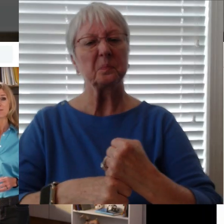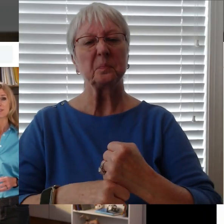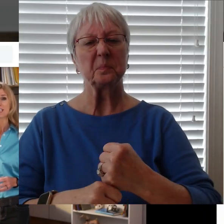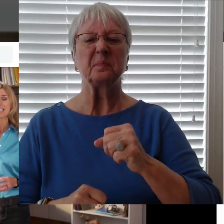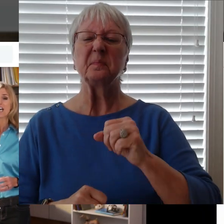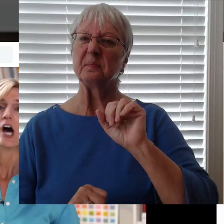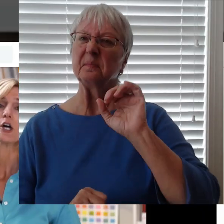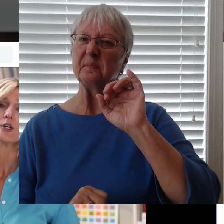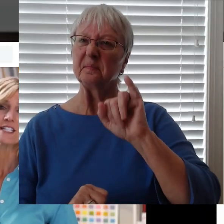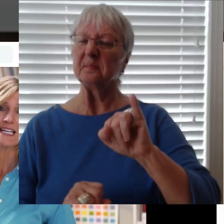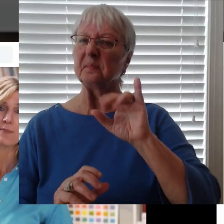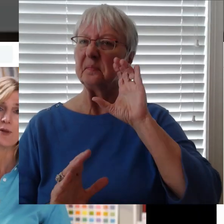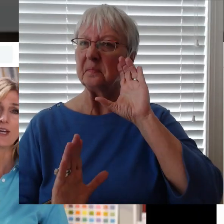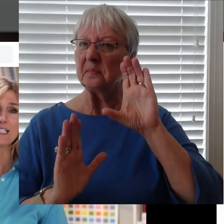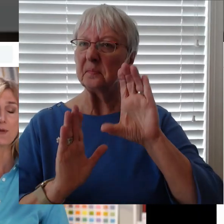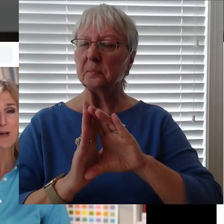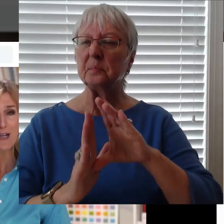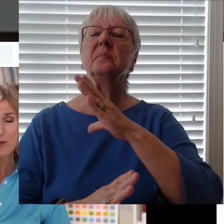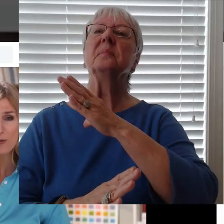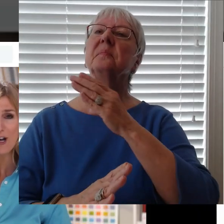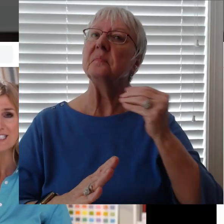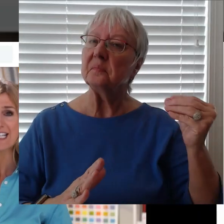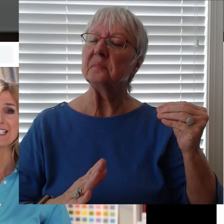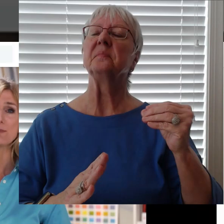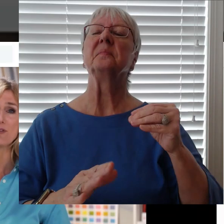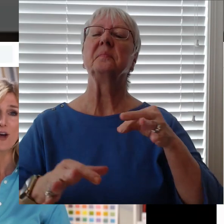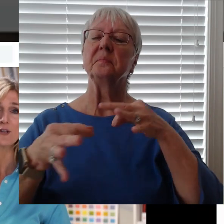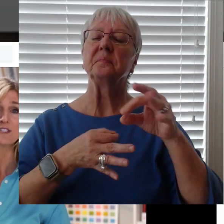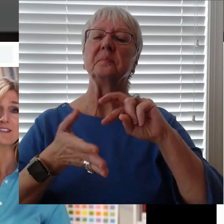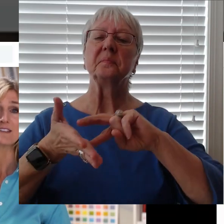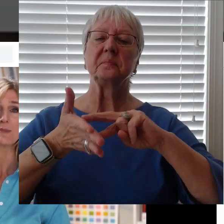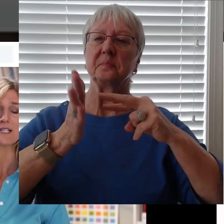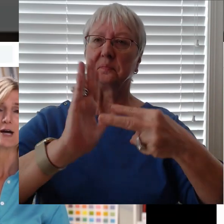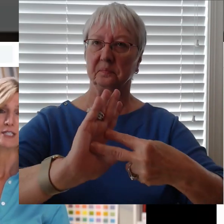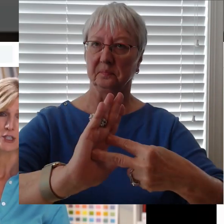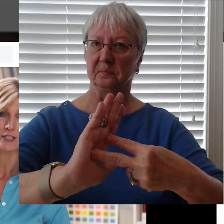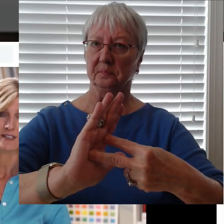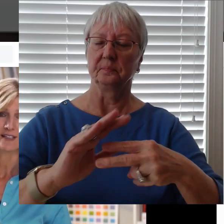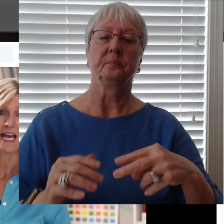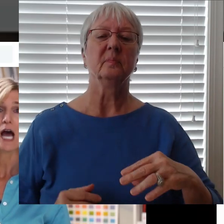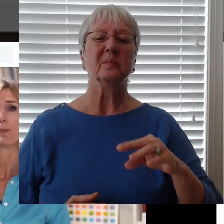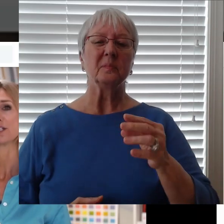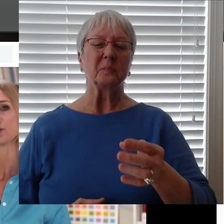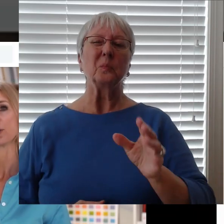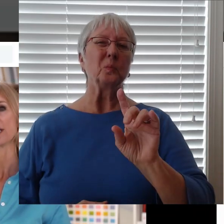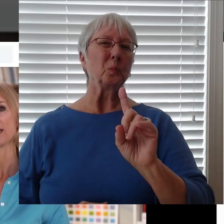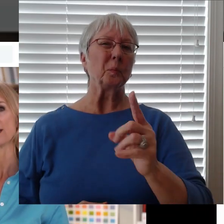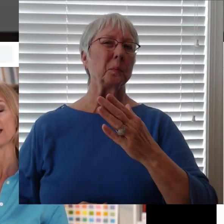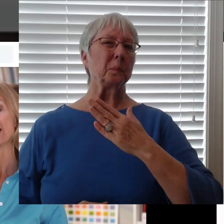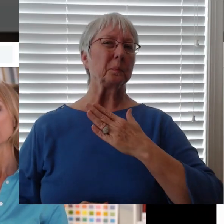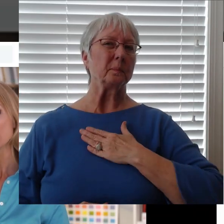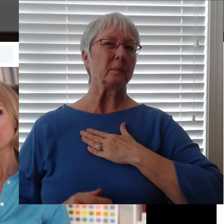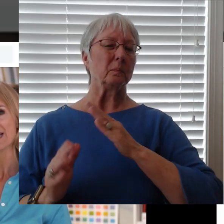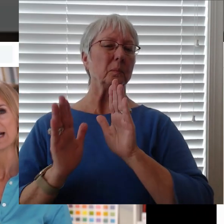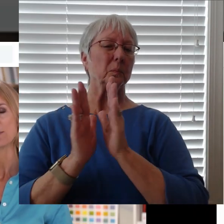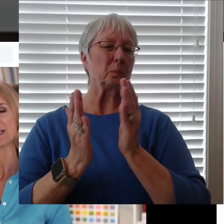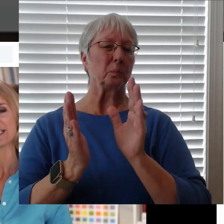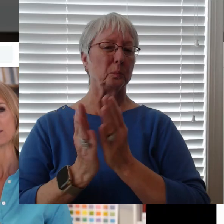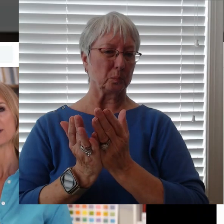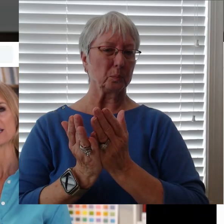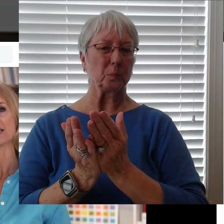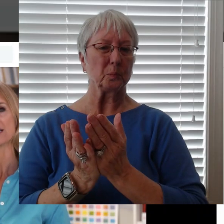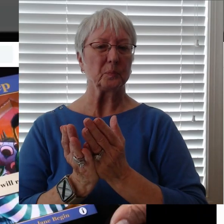time. A good example is one of my own projects, Before I Go to Sleep by Thomas Hood, a picture book and now ebook